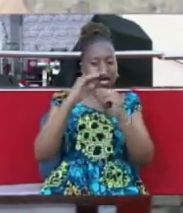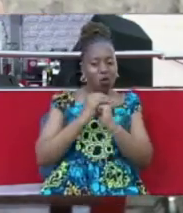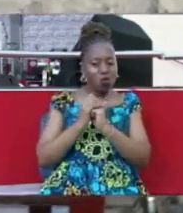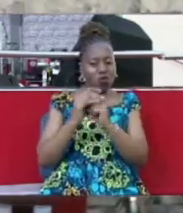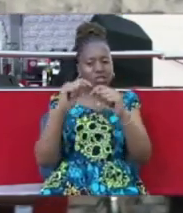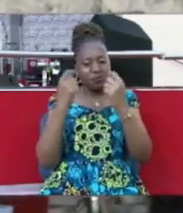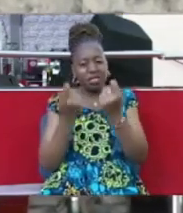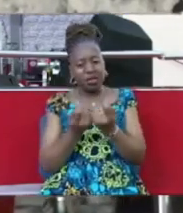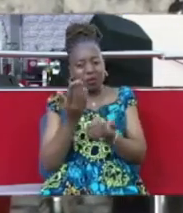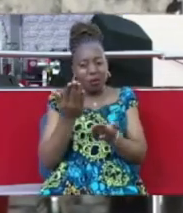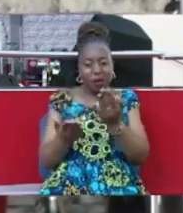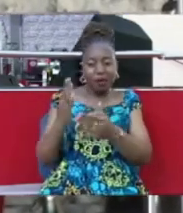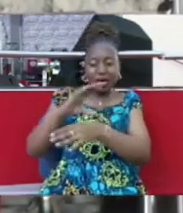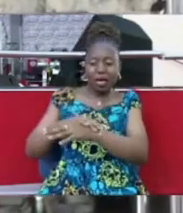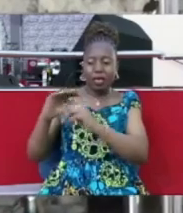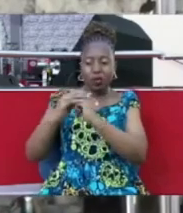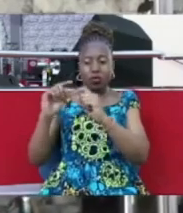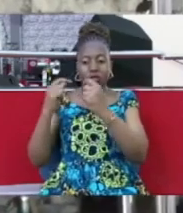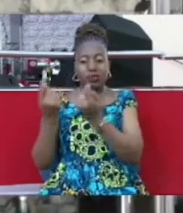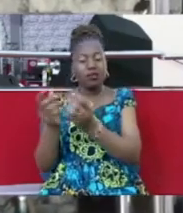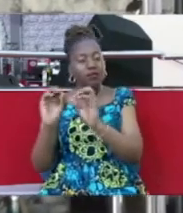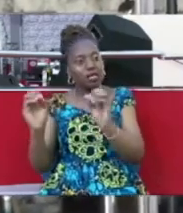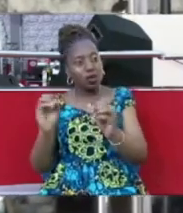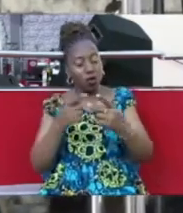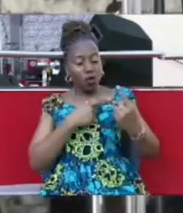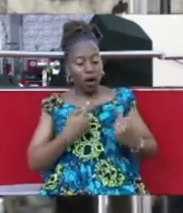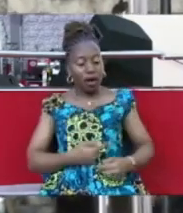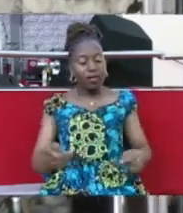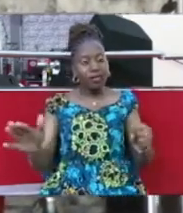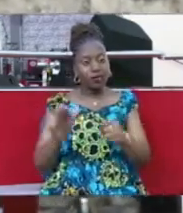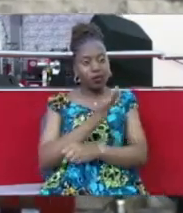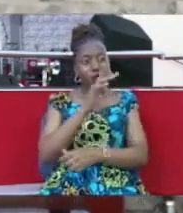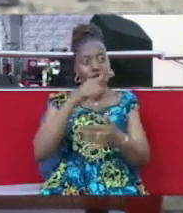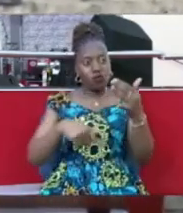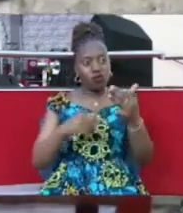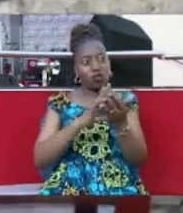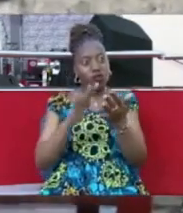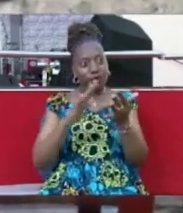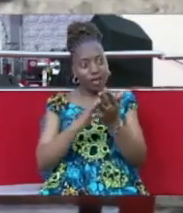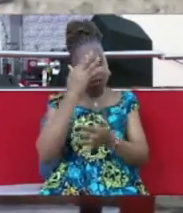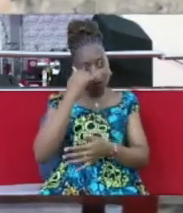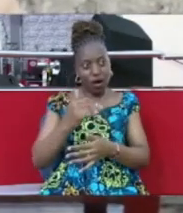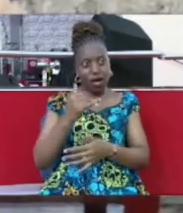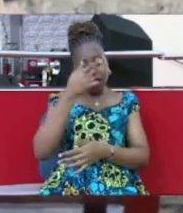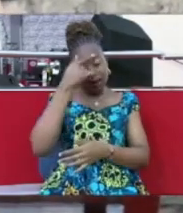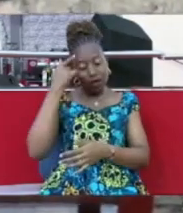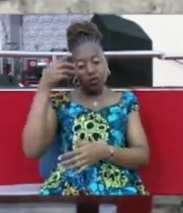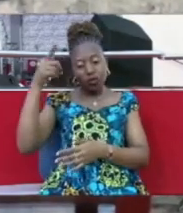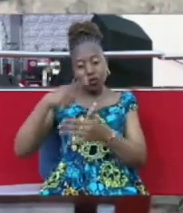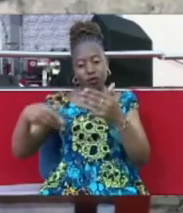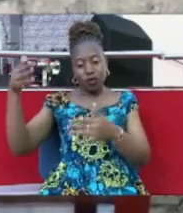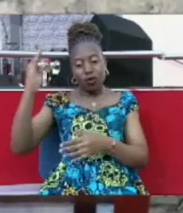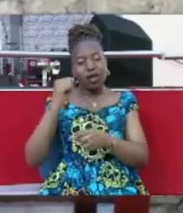your heart is bubbling with praise. Your heart is bubbling with worship because of that which he has done. Praise